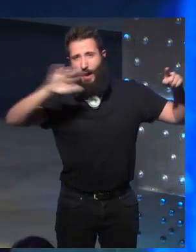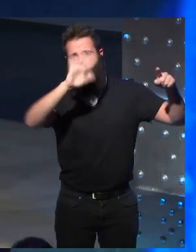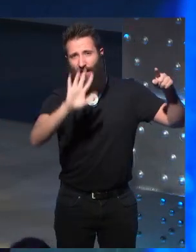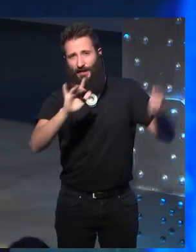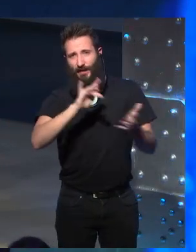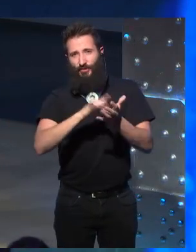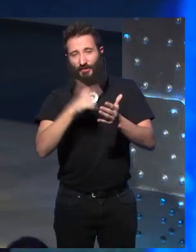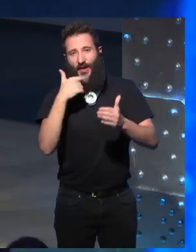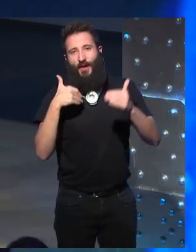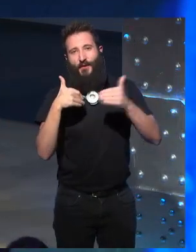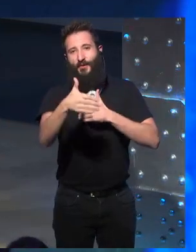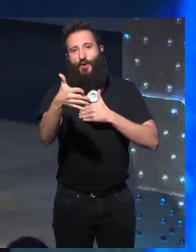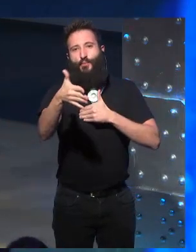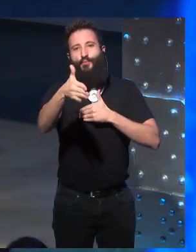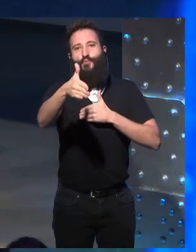death.